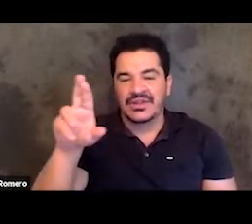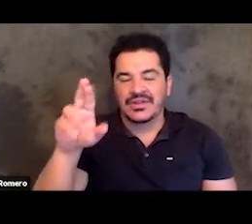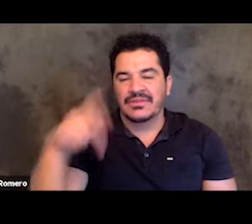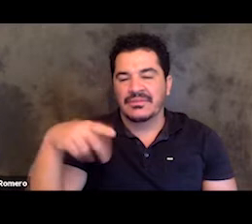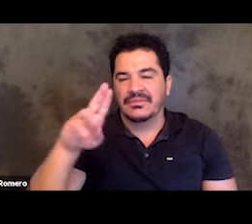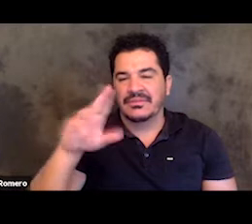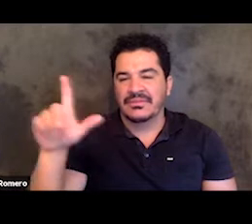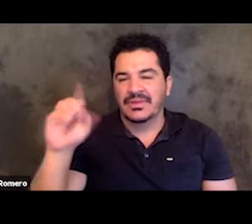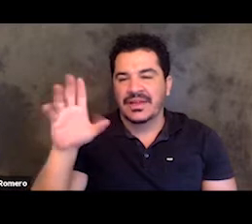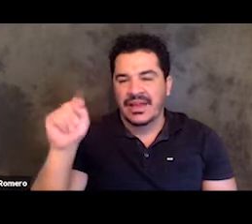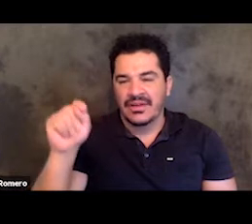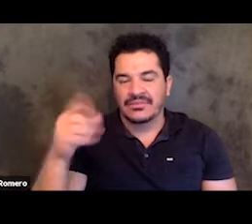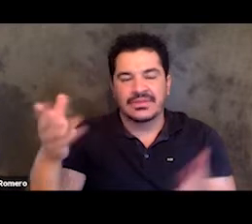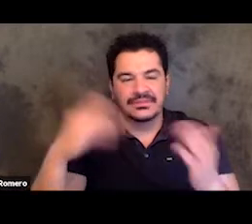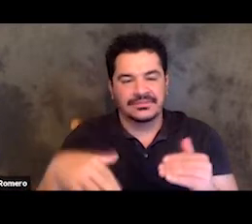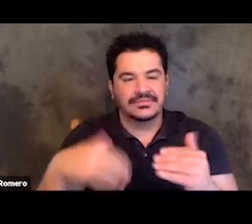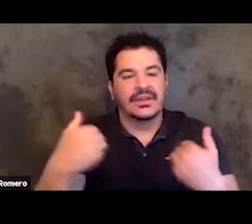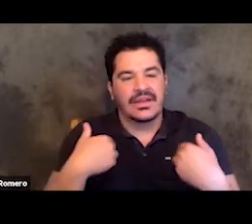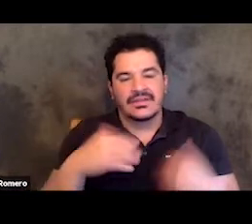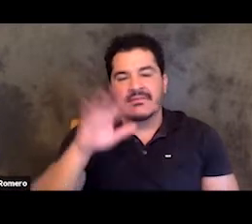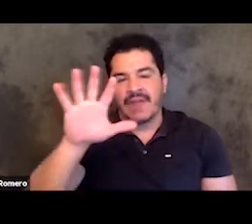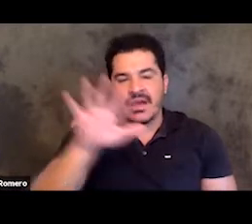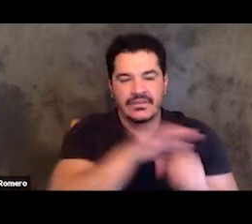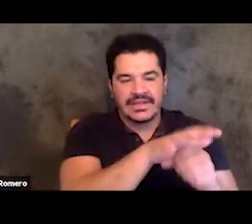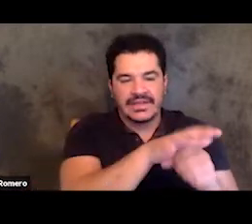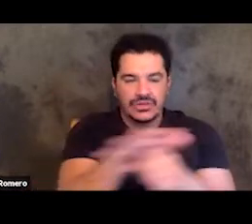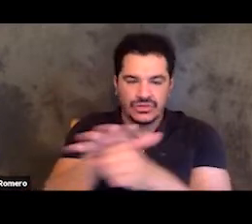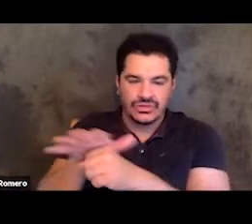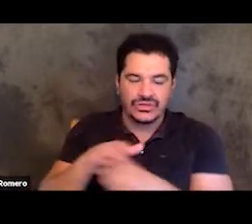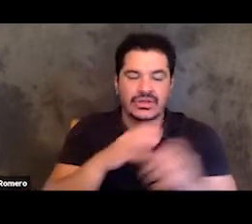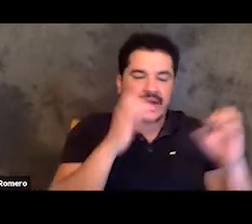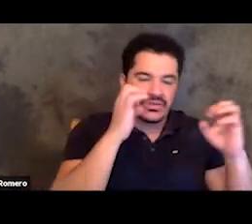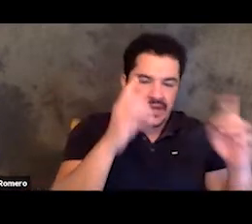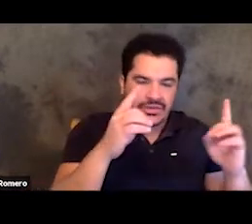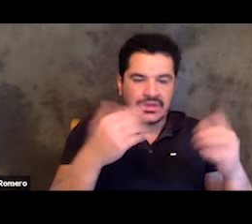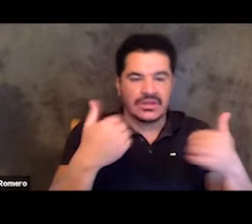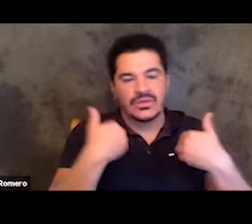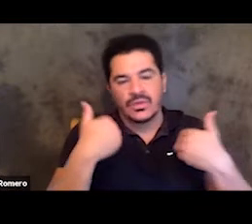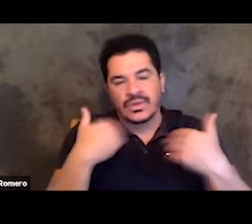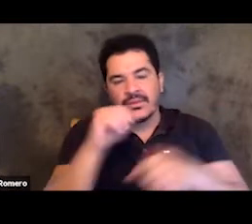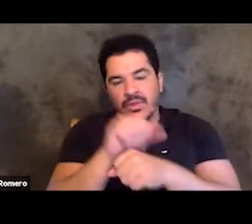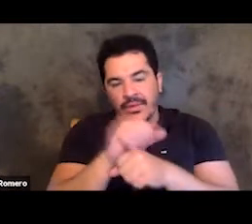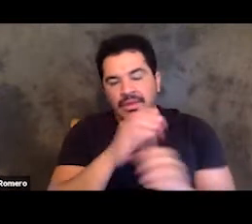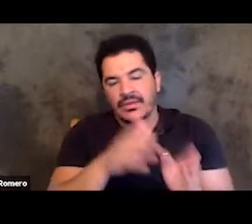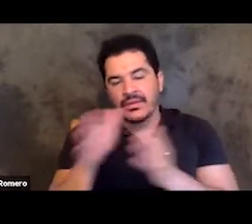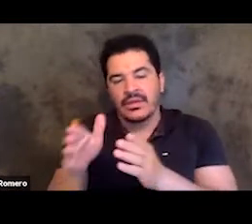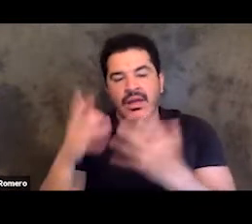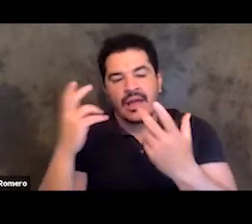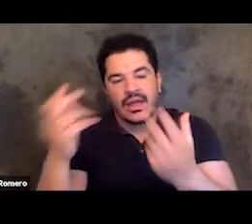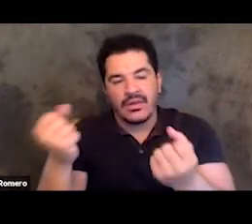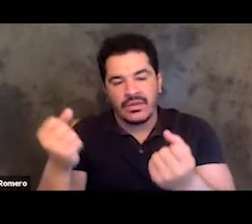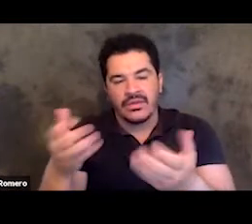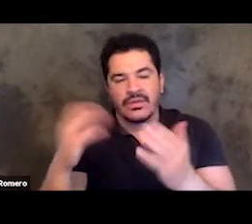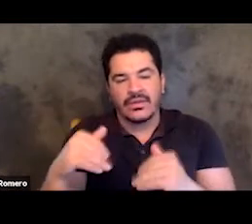The sector pullouts cover 5 sectors. So we look at education, youth employment, health, violence prevention, peace